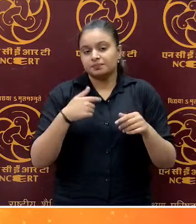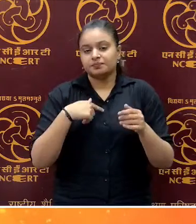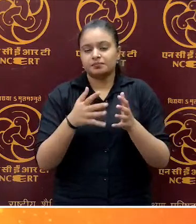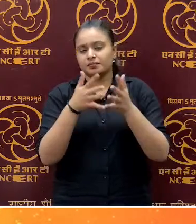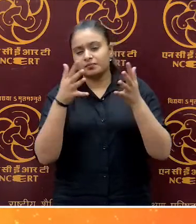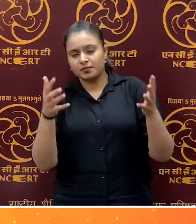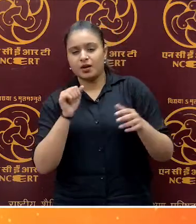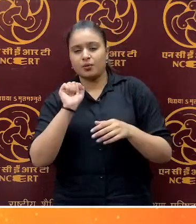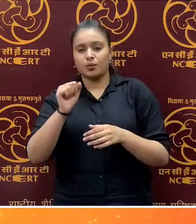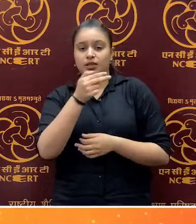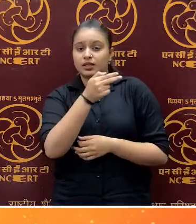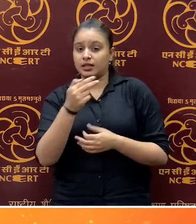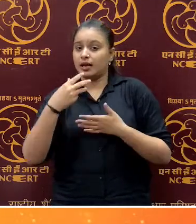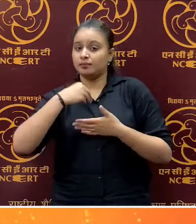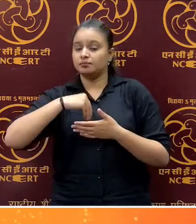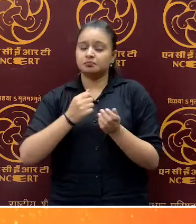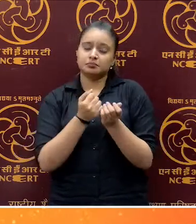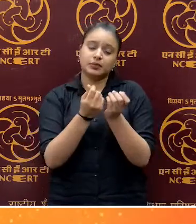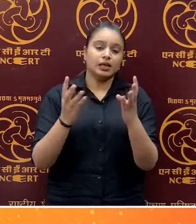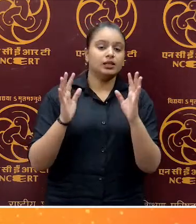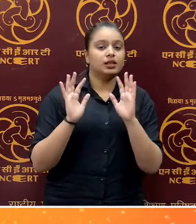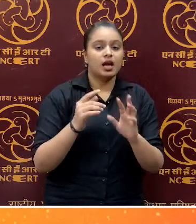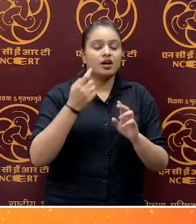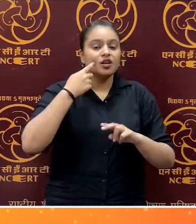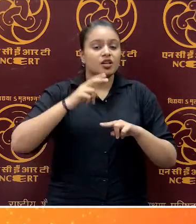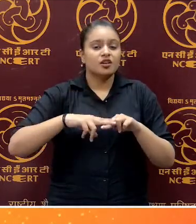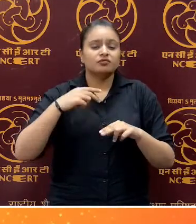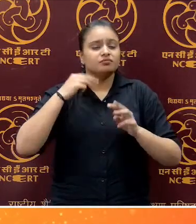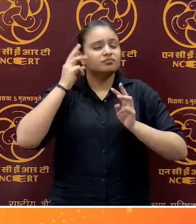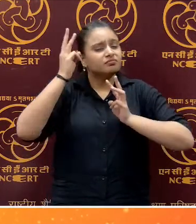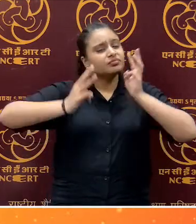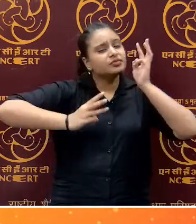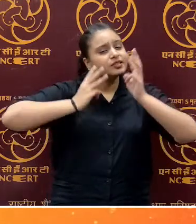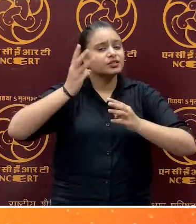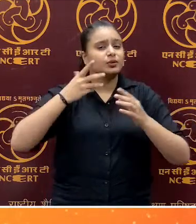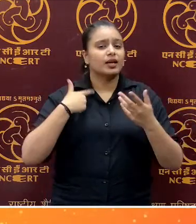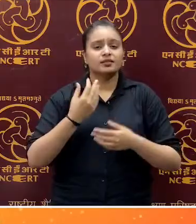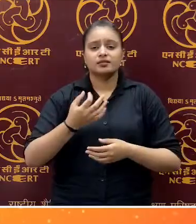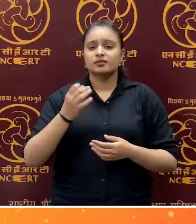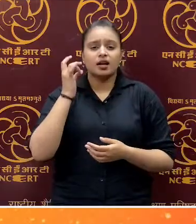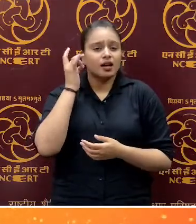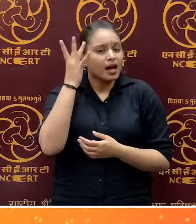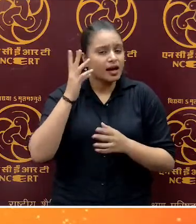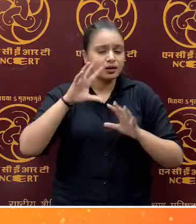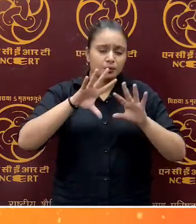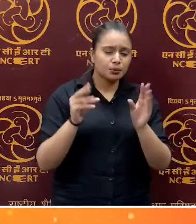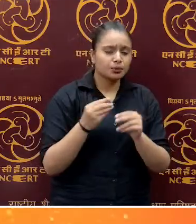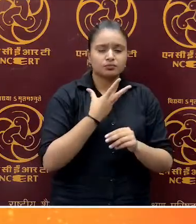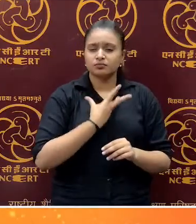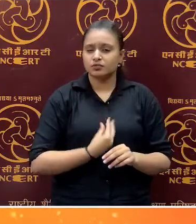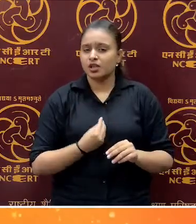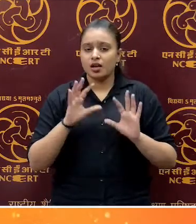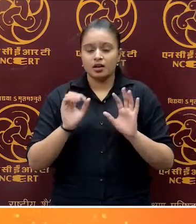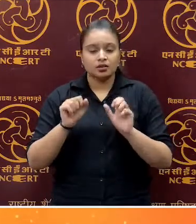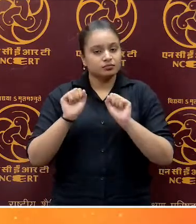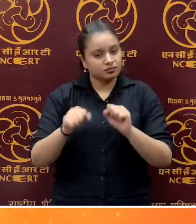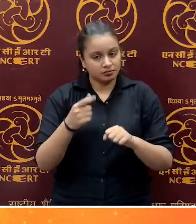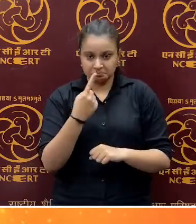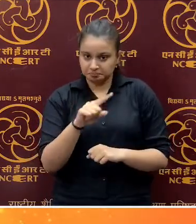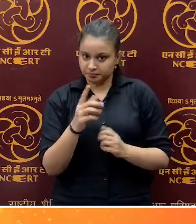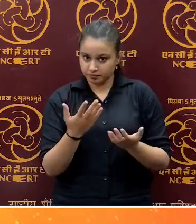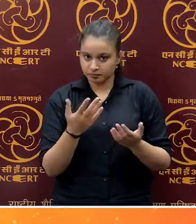in your name. See how I would say frustrated the fly was in the Yes. entire story. You are very absolutely right, Harpreet. It